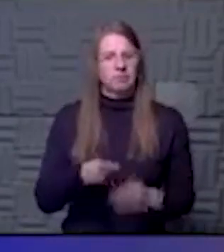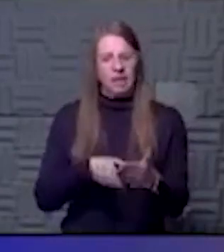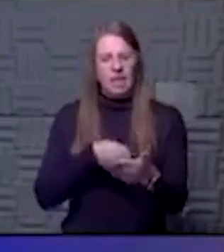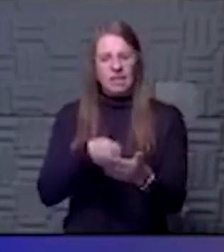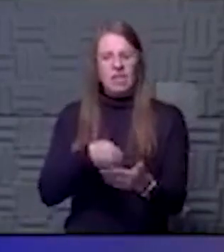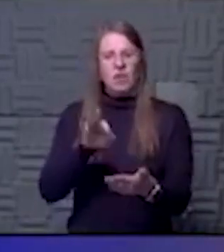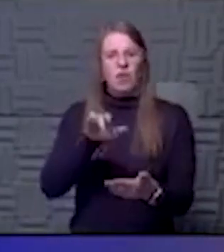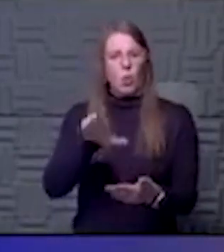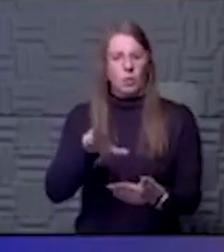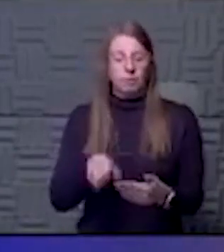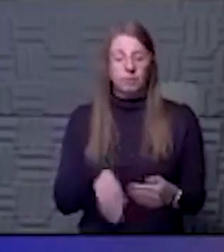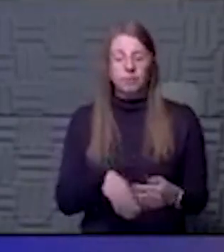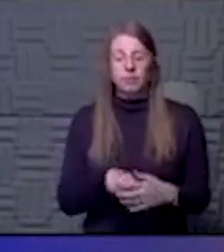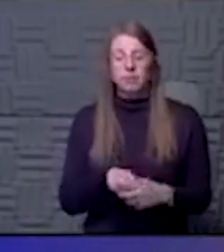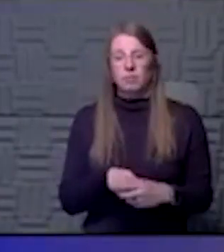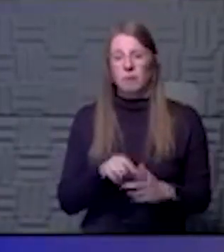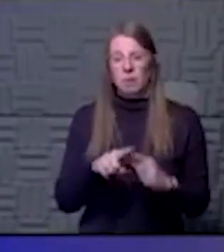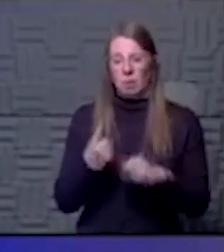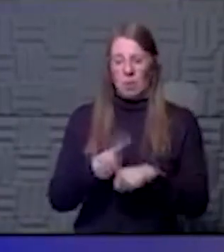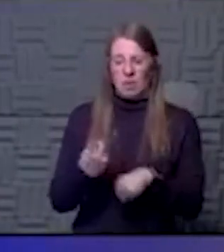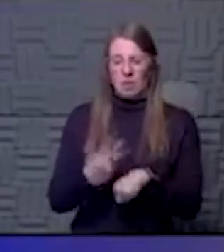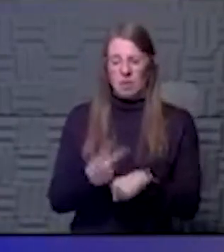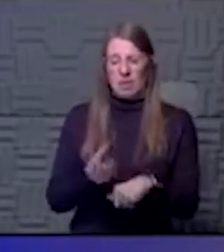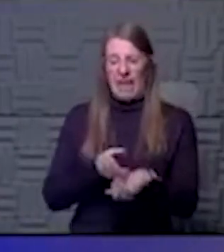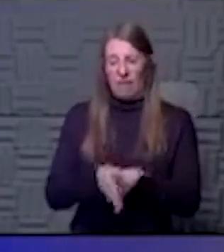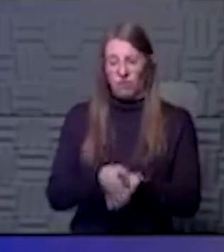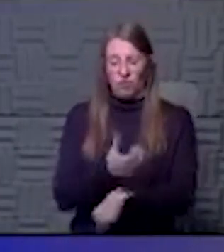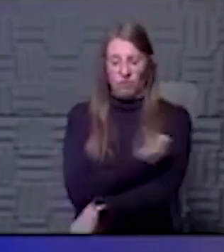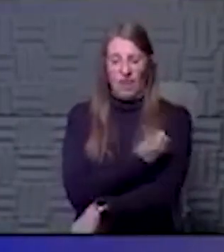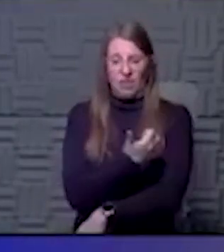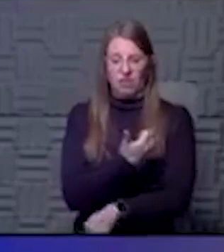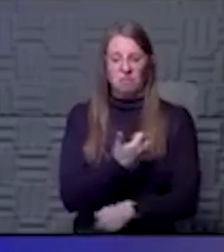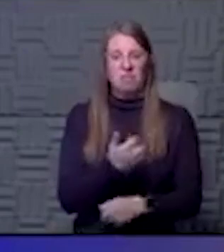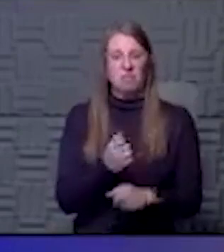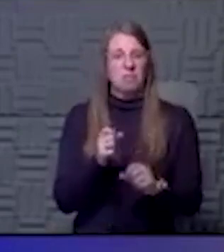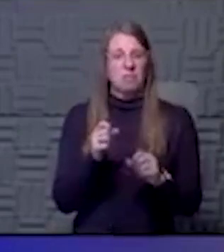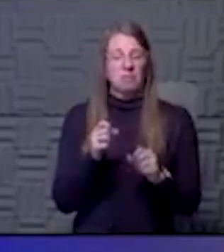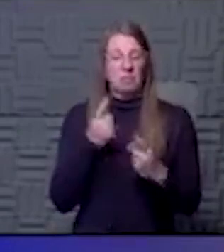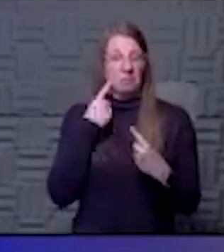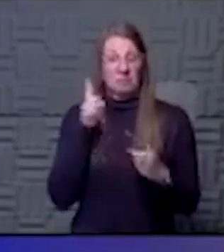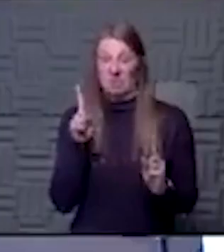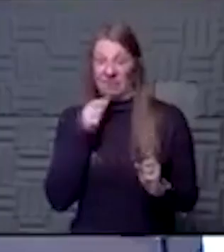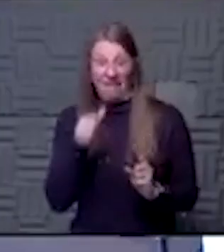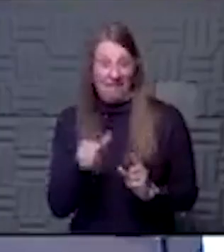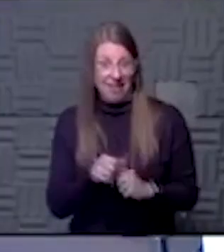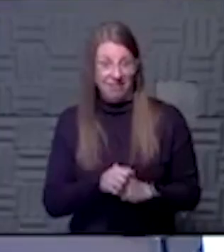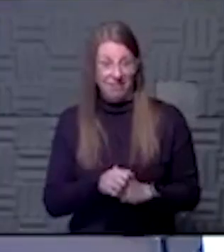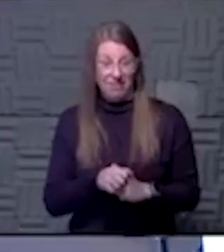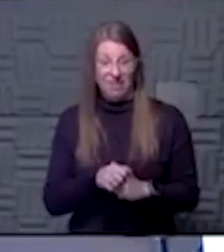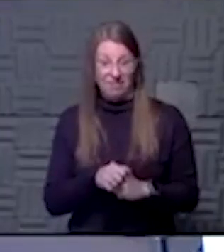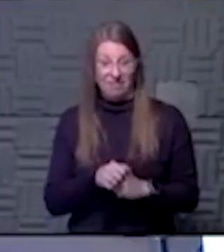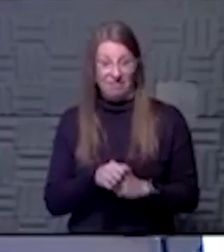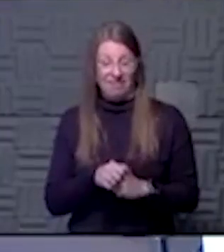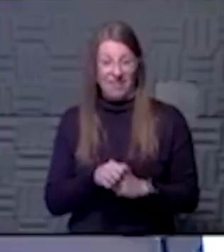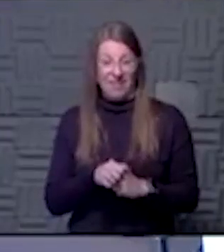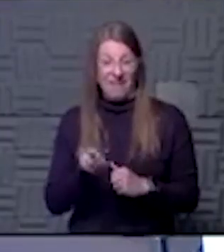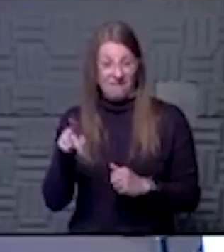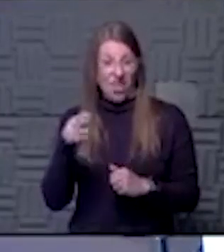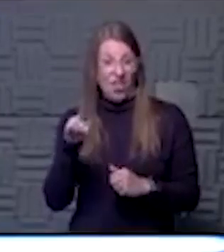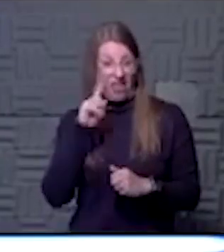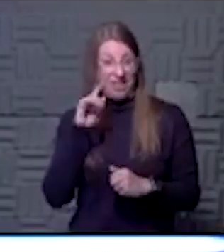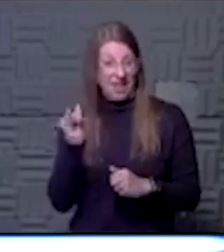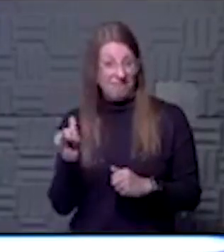against influenza. But just 1 or 2 days after the vaccine is probably not going to be And that. Phil, I think that's probably the same thing y'all are